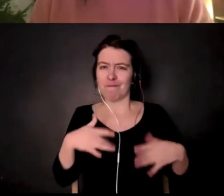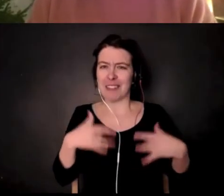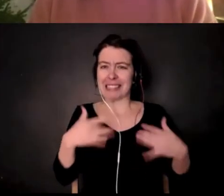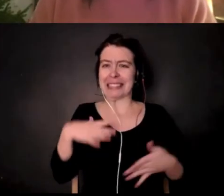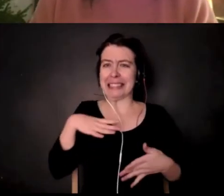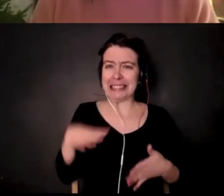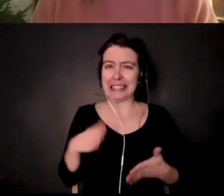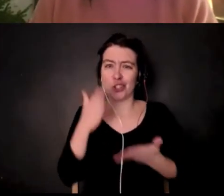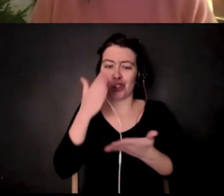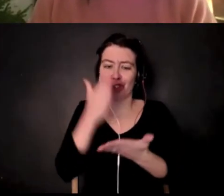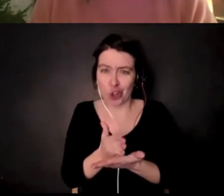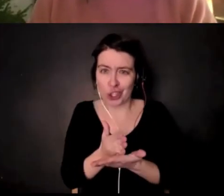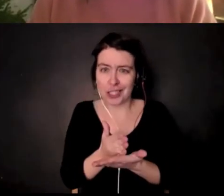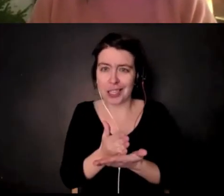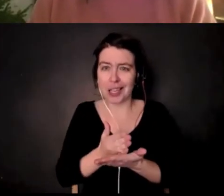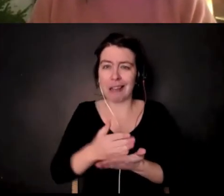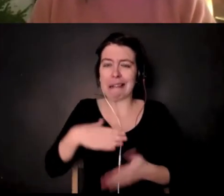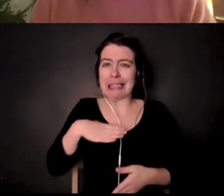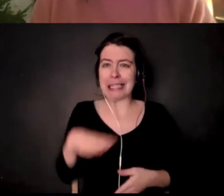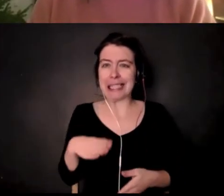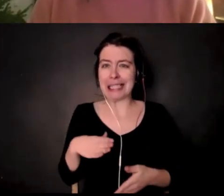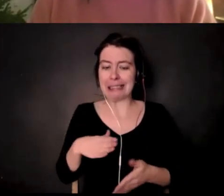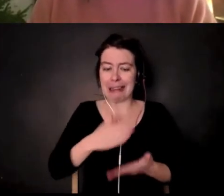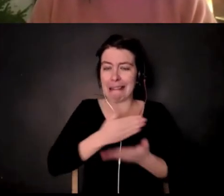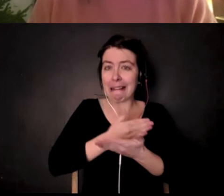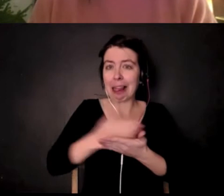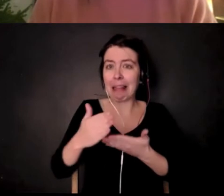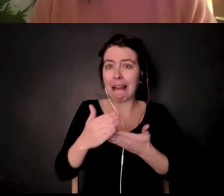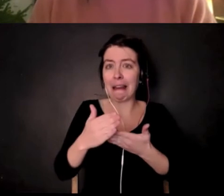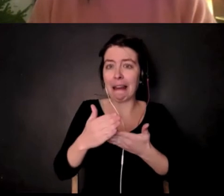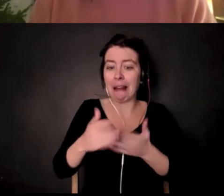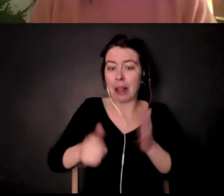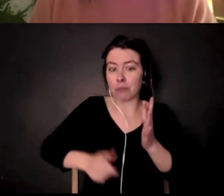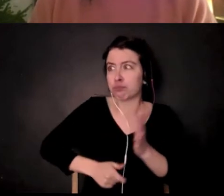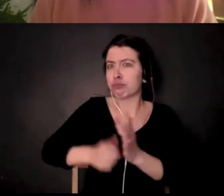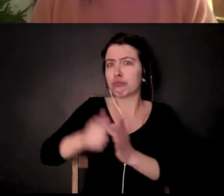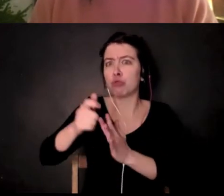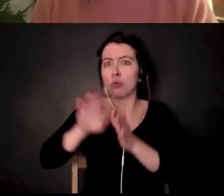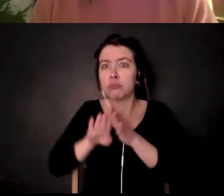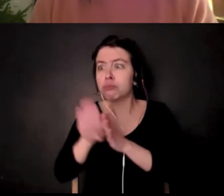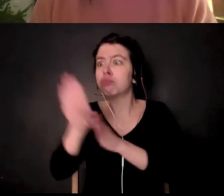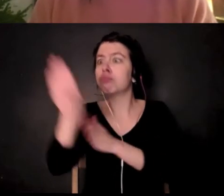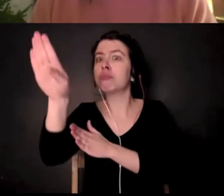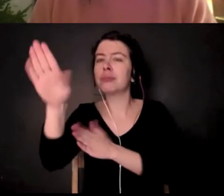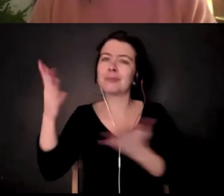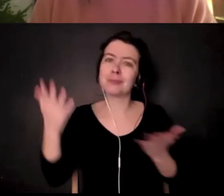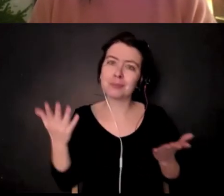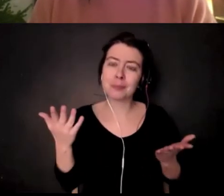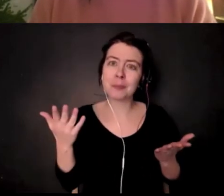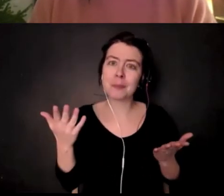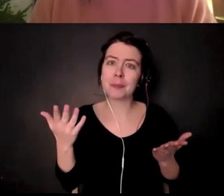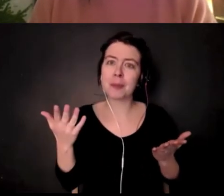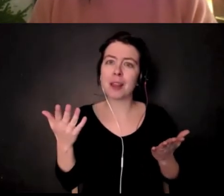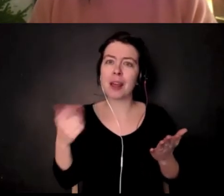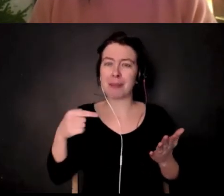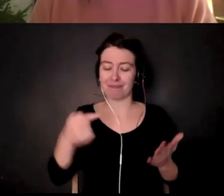progression that has damaged all of us, and it dehumanizes all of us. So I think